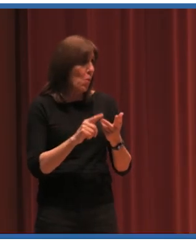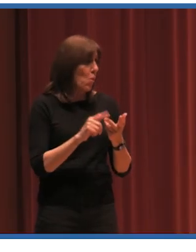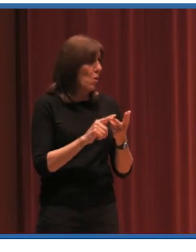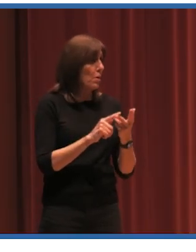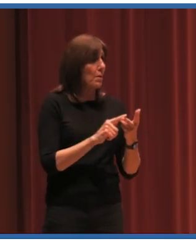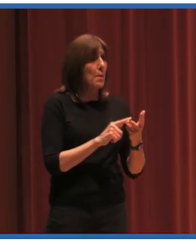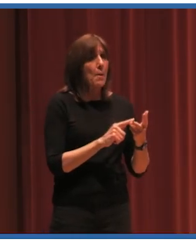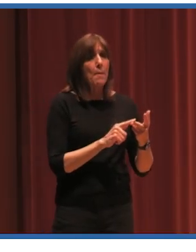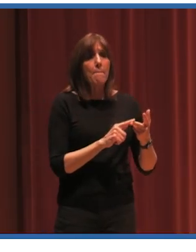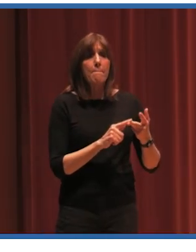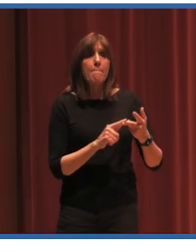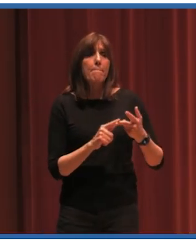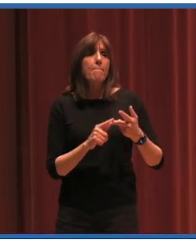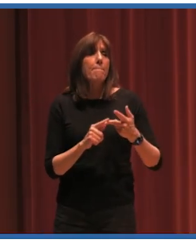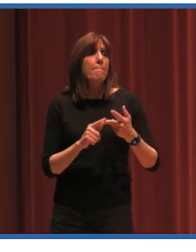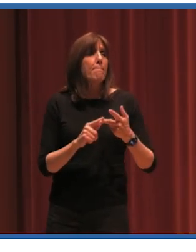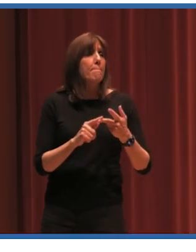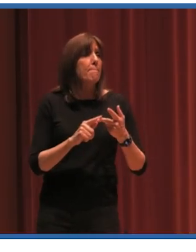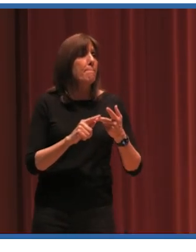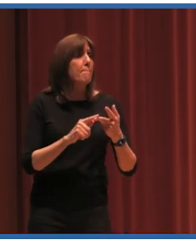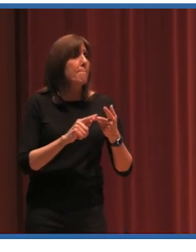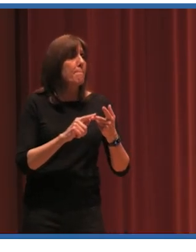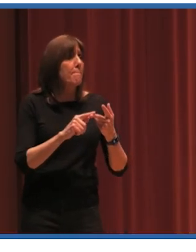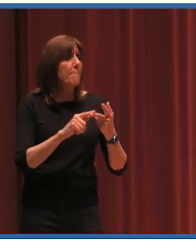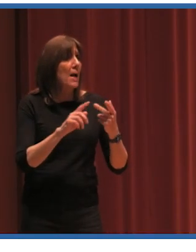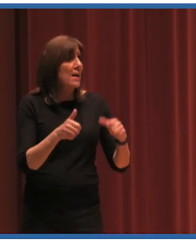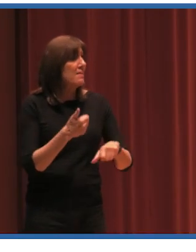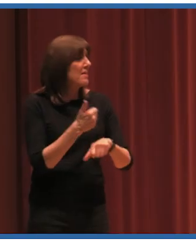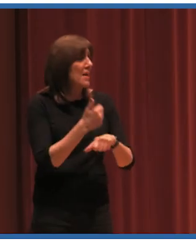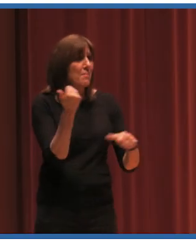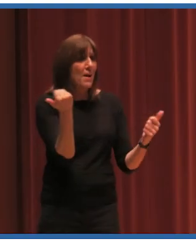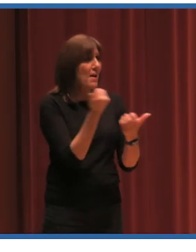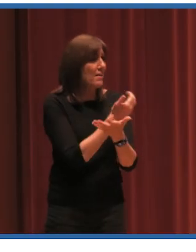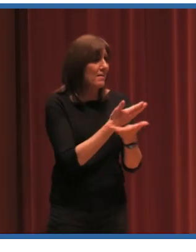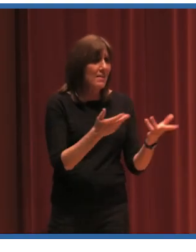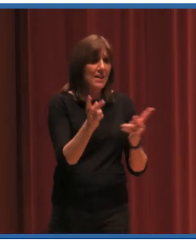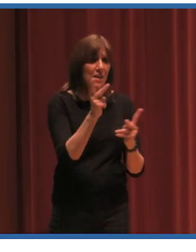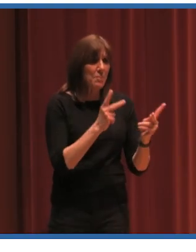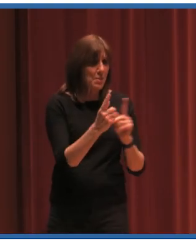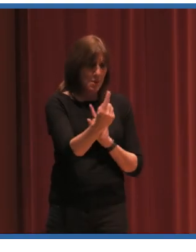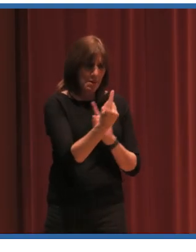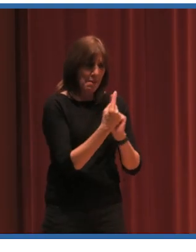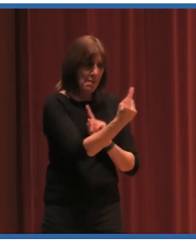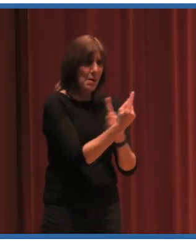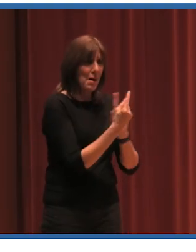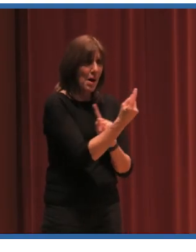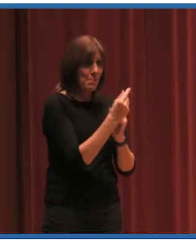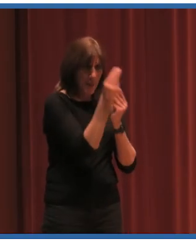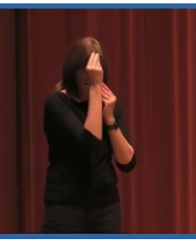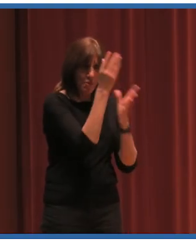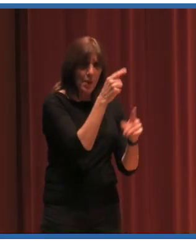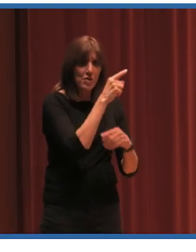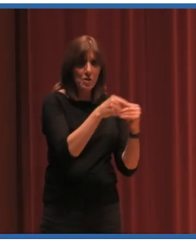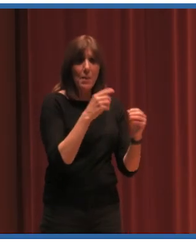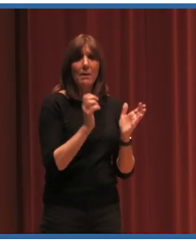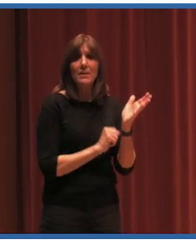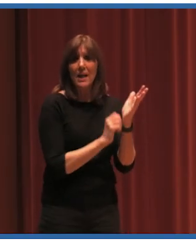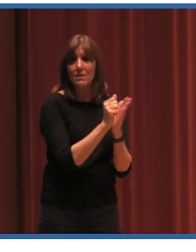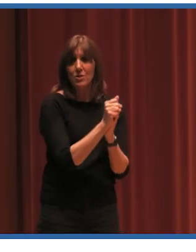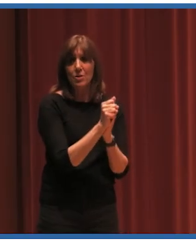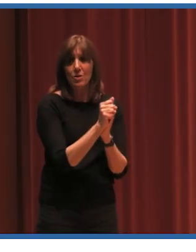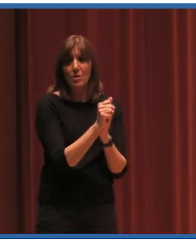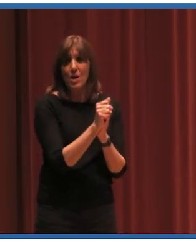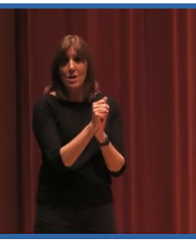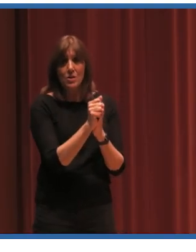any Hispanic festivals, just anything that people could get to, that they could get the information. I just think keeping our